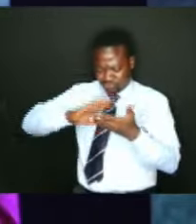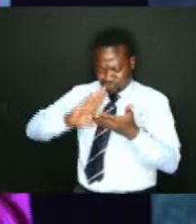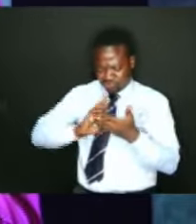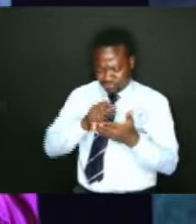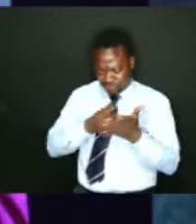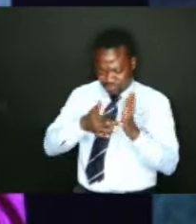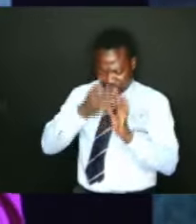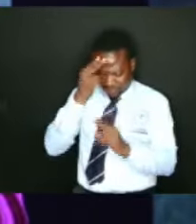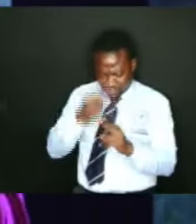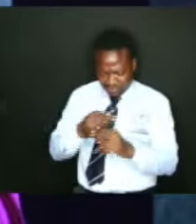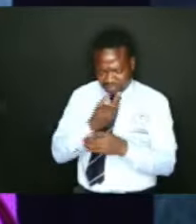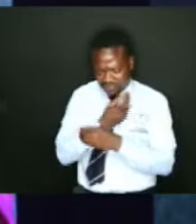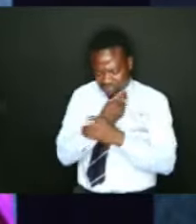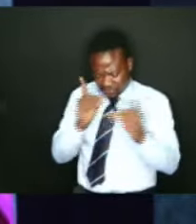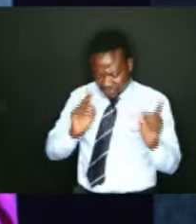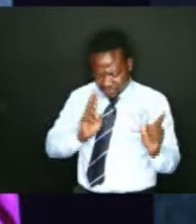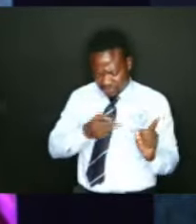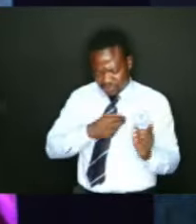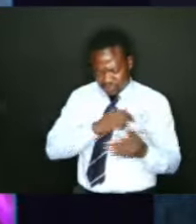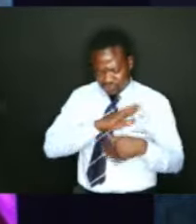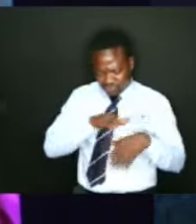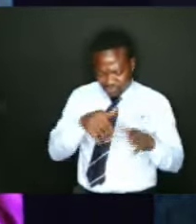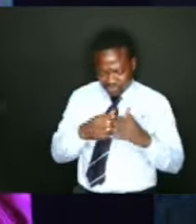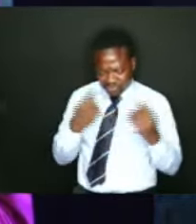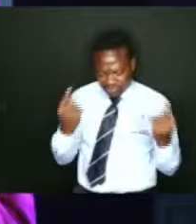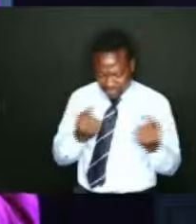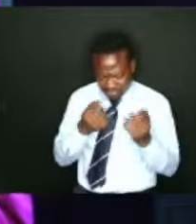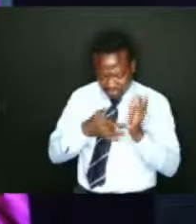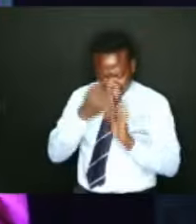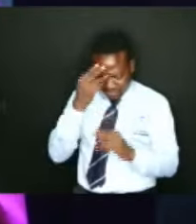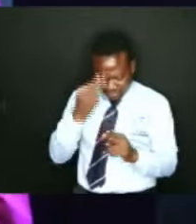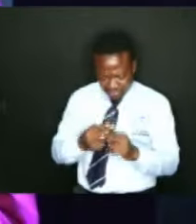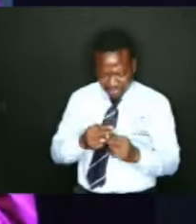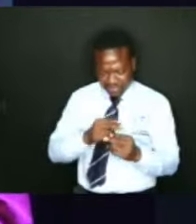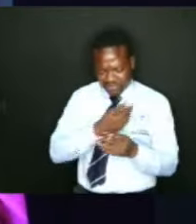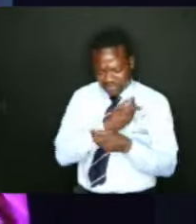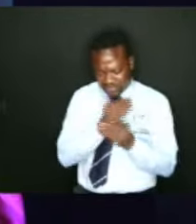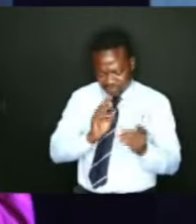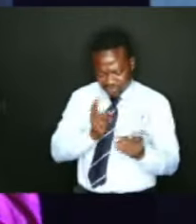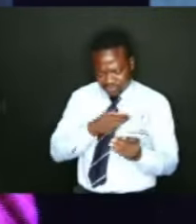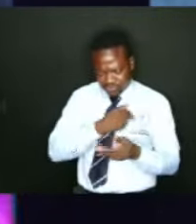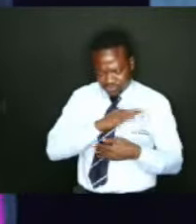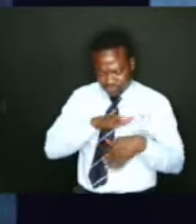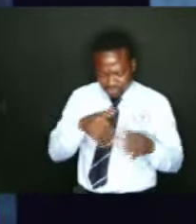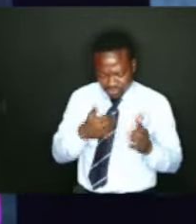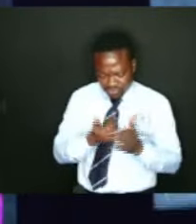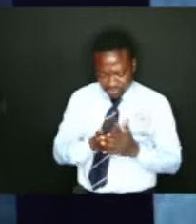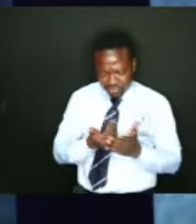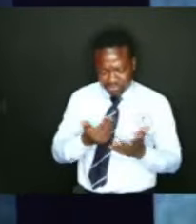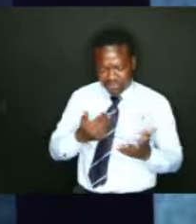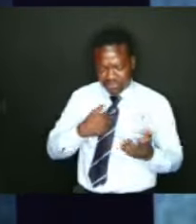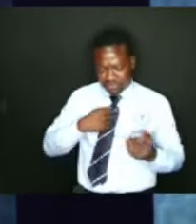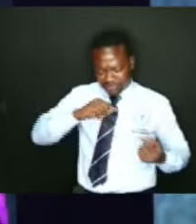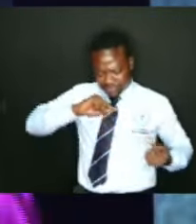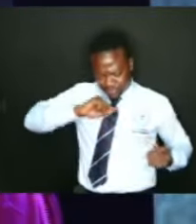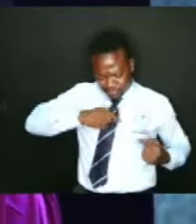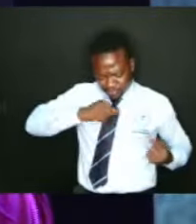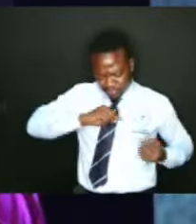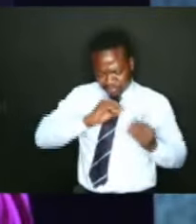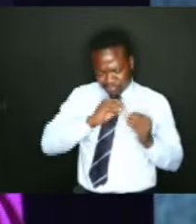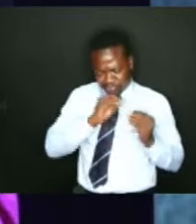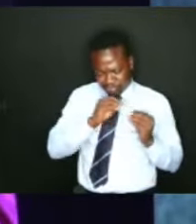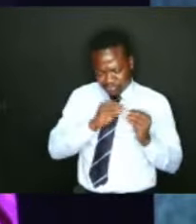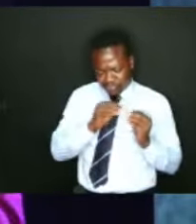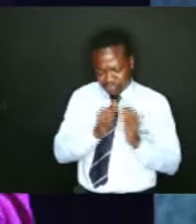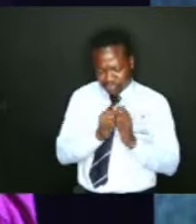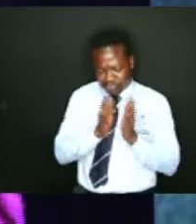Lord. Yes, Lord. And deliver us from our iniquities. Mm. Deliver us from the hurts that we burn in our hearts. Yes, and we